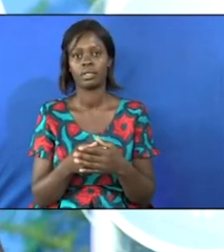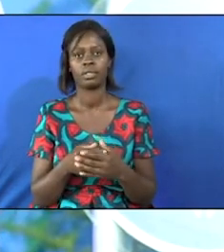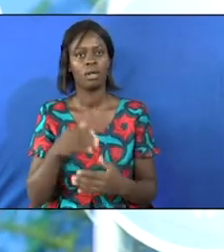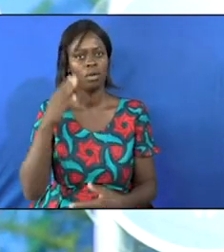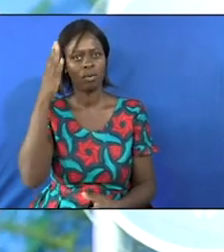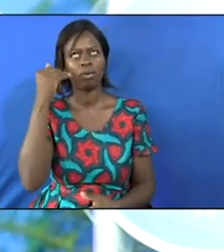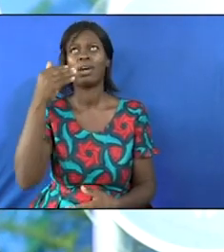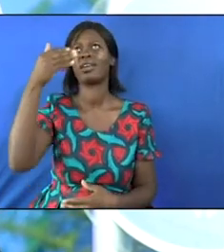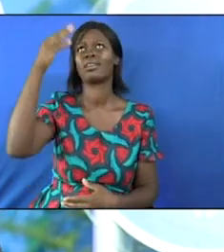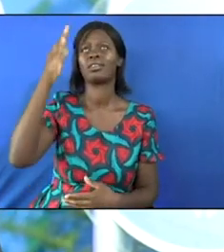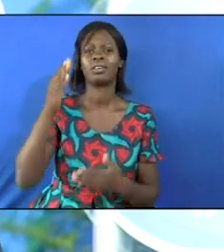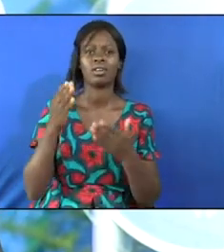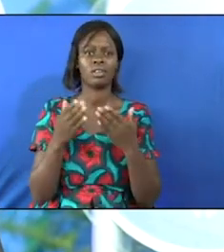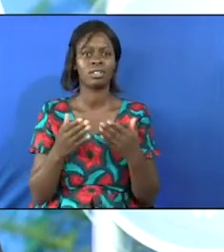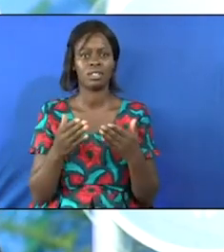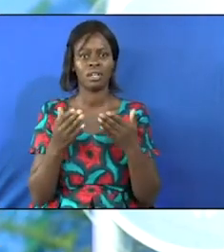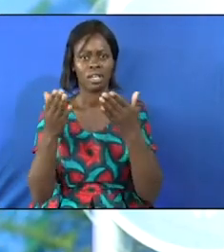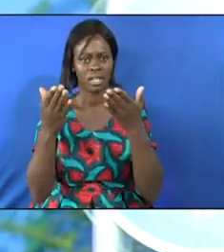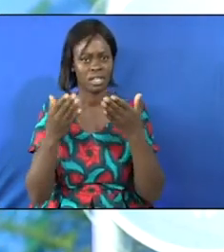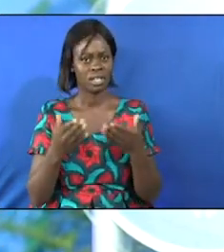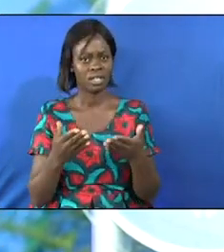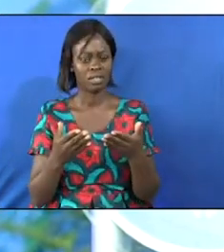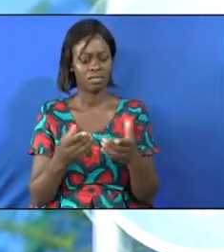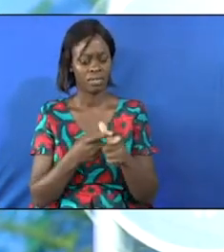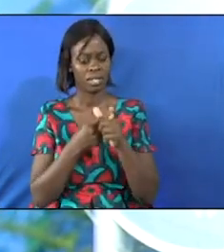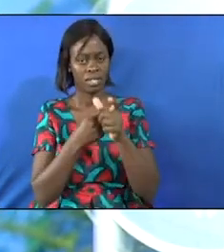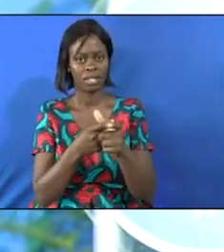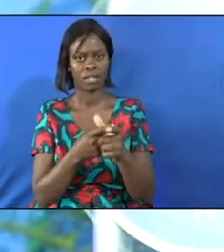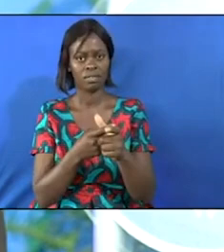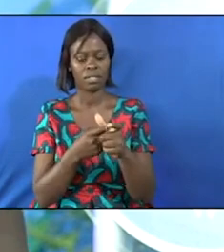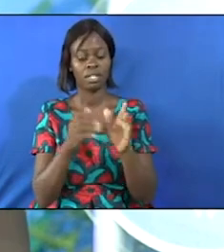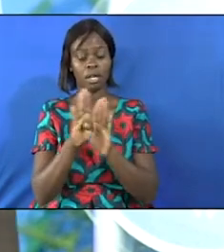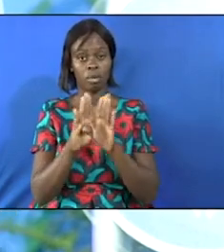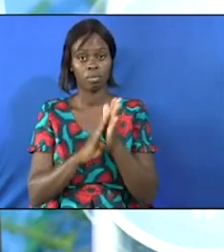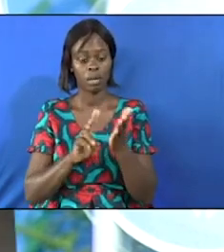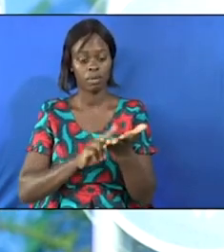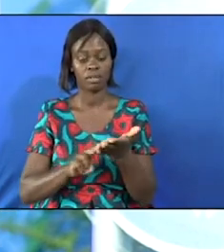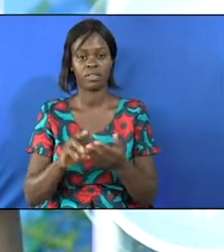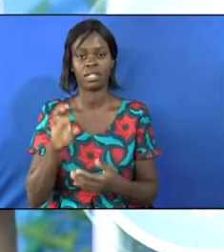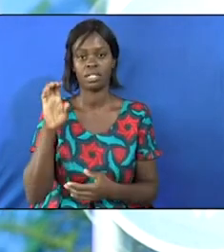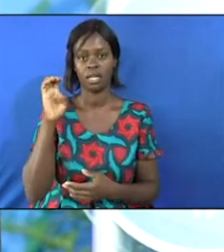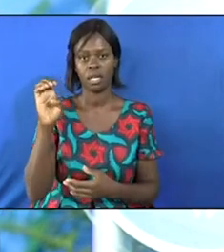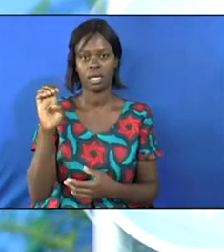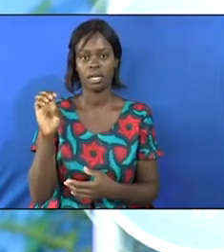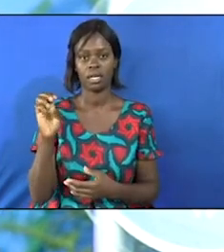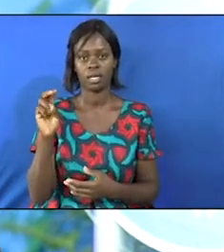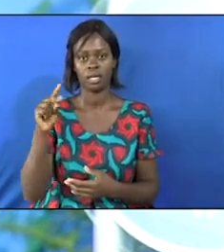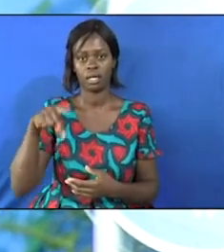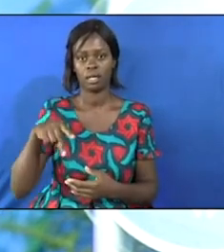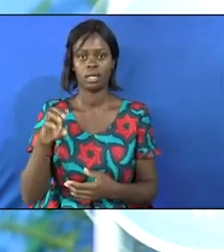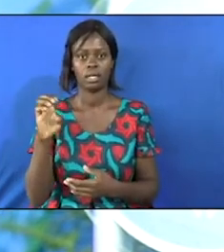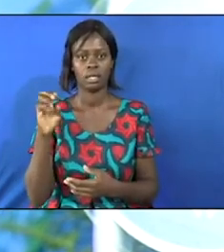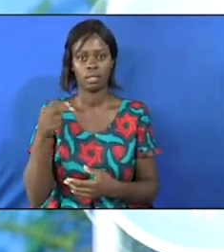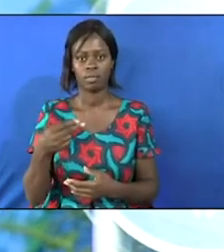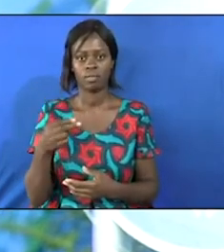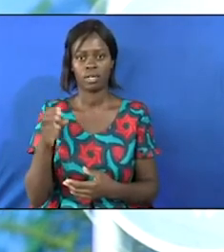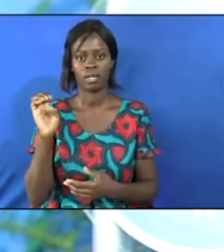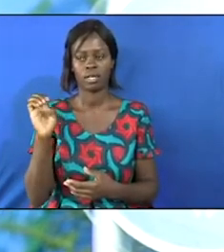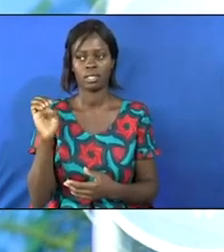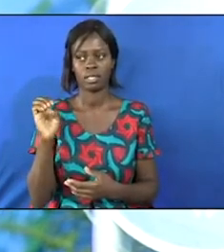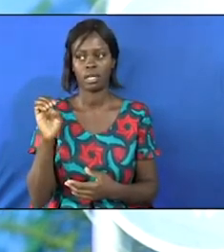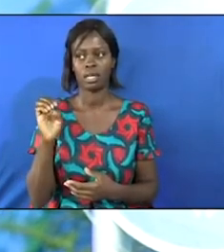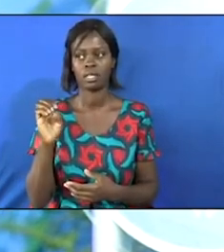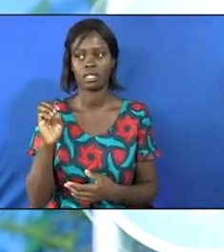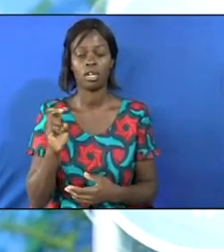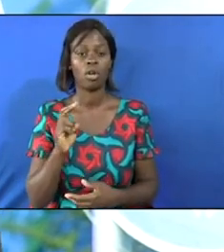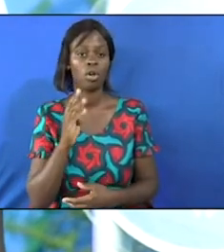Why does God give us spiritual gifts? In the book of Ephesians 4:11-12, in this verse, we learn